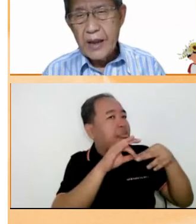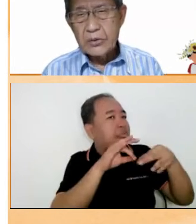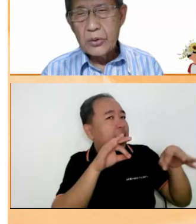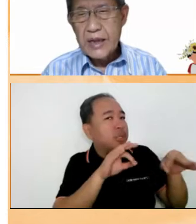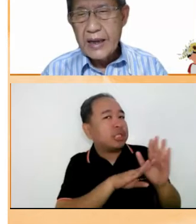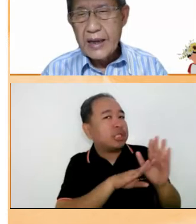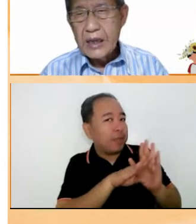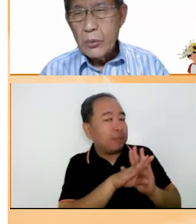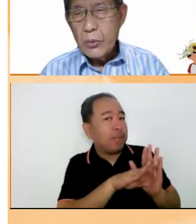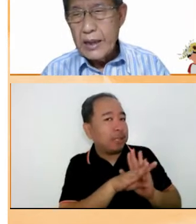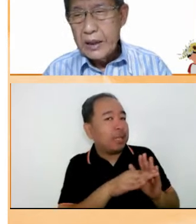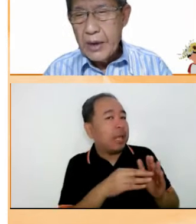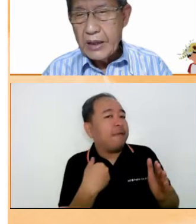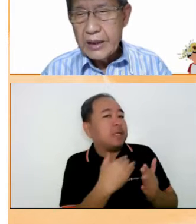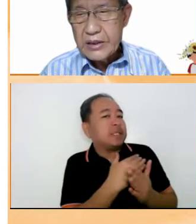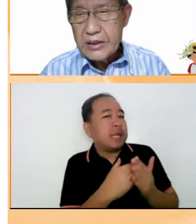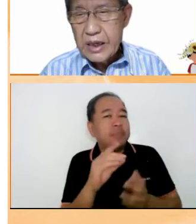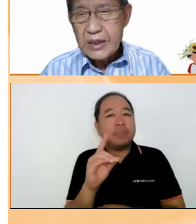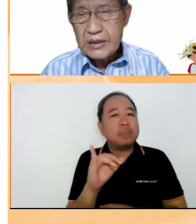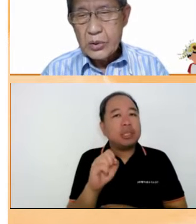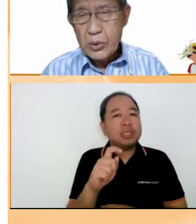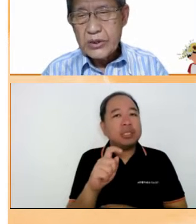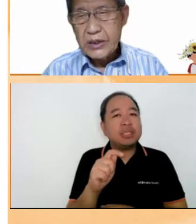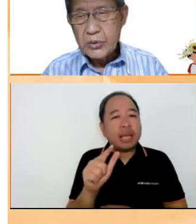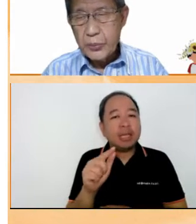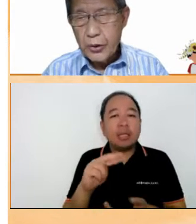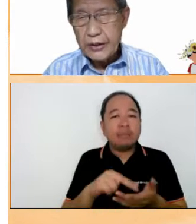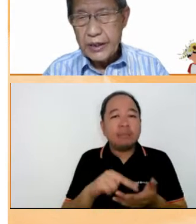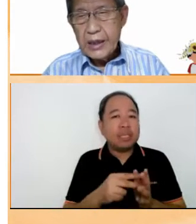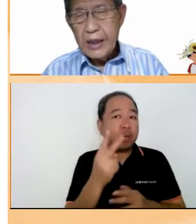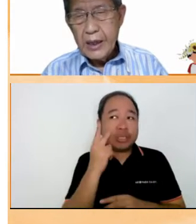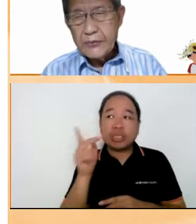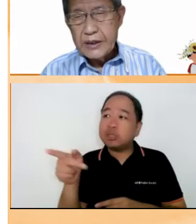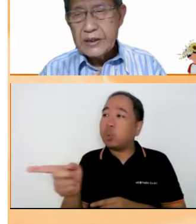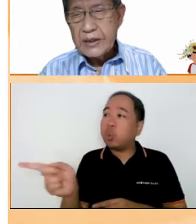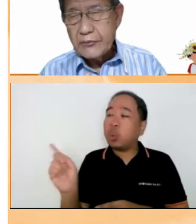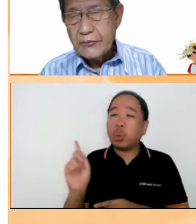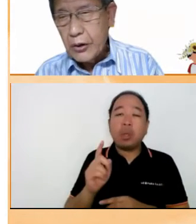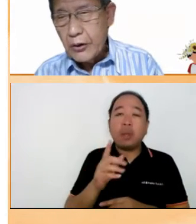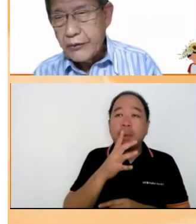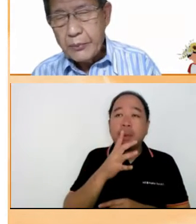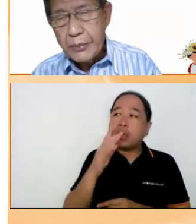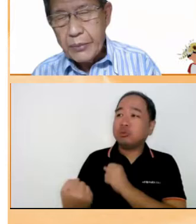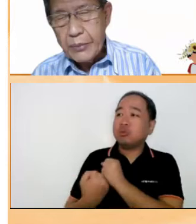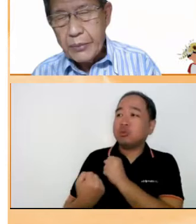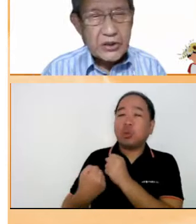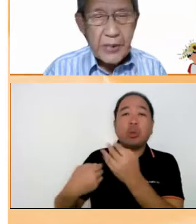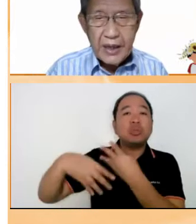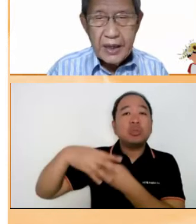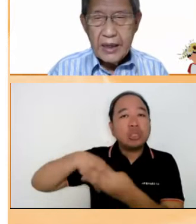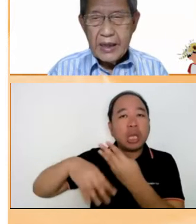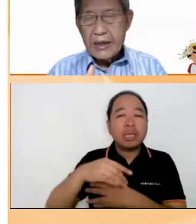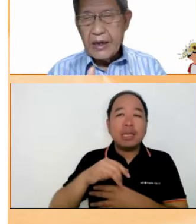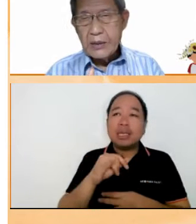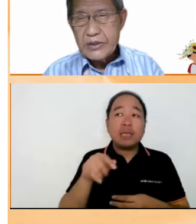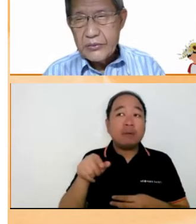distal factors like what the mother receives as a social support. If she doesn't have to worry about the next